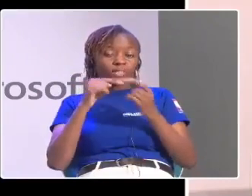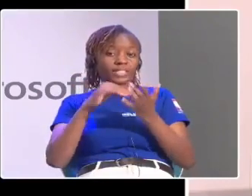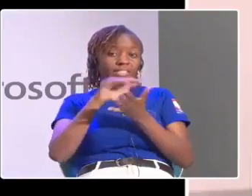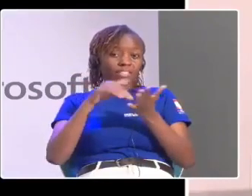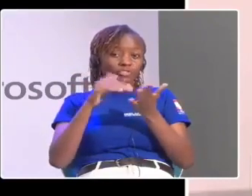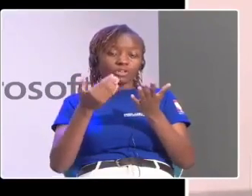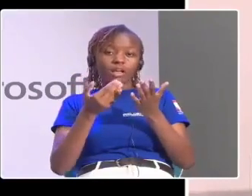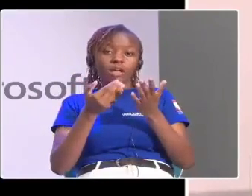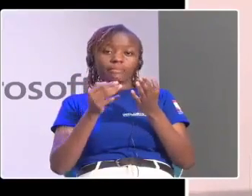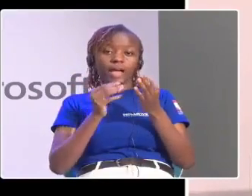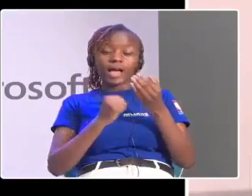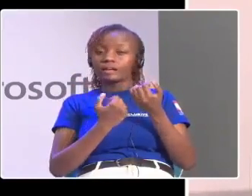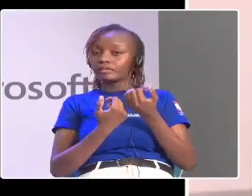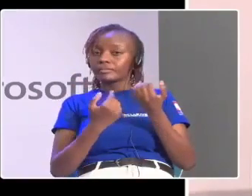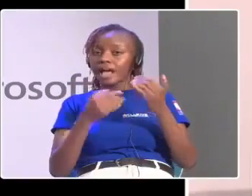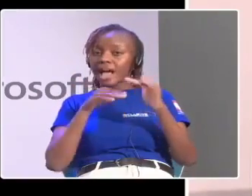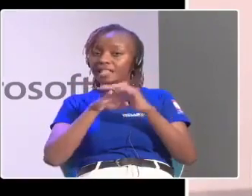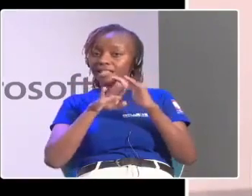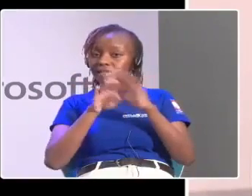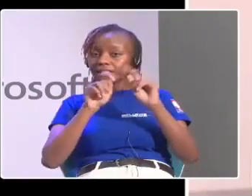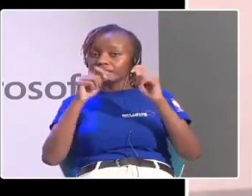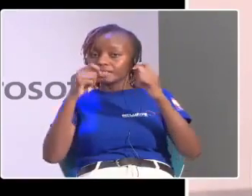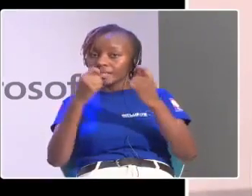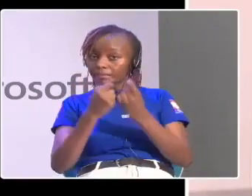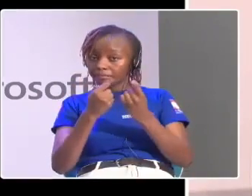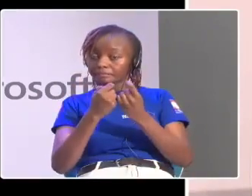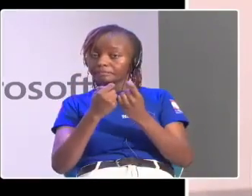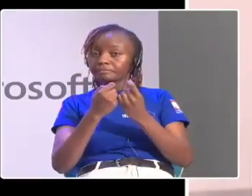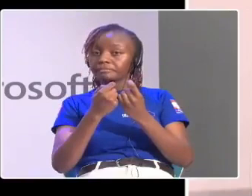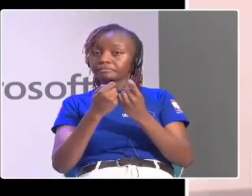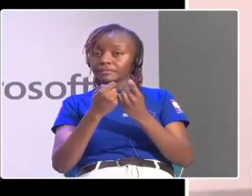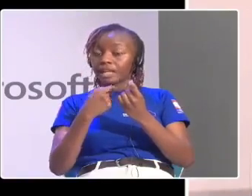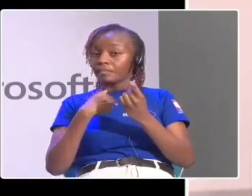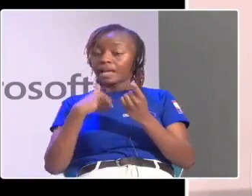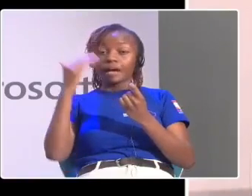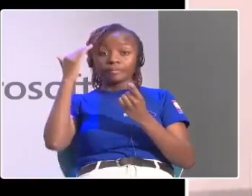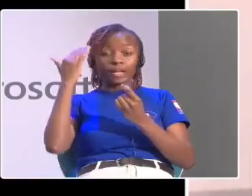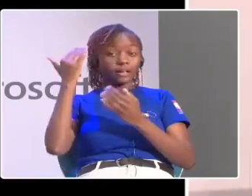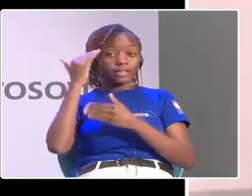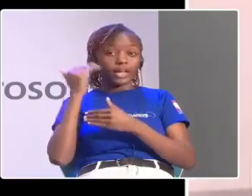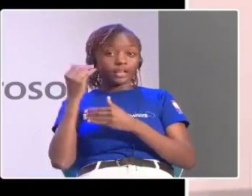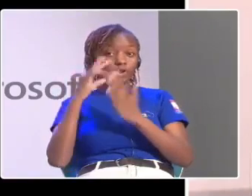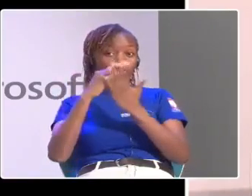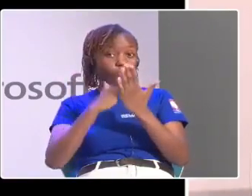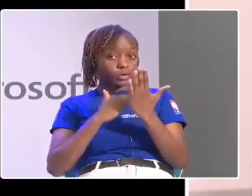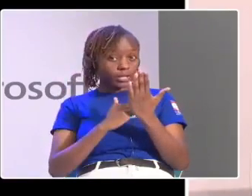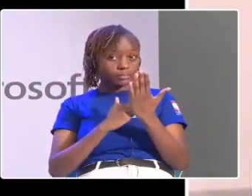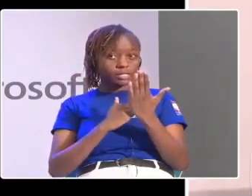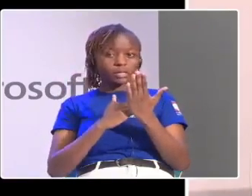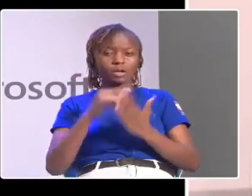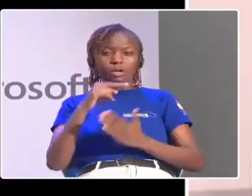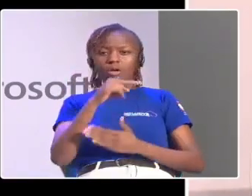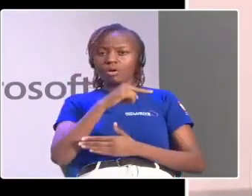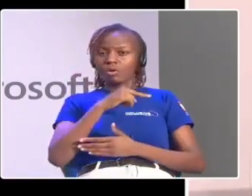head of strategy and programs for accessibility and disability inclusion. So we have what we consider to be